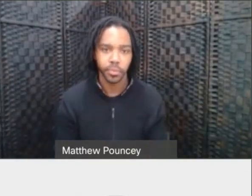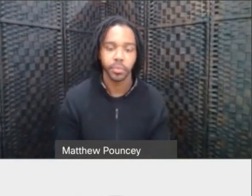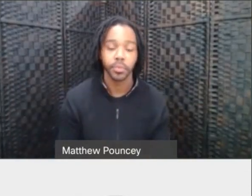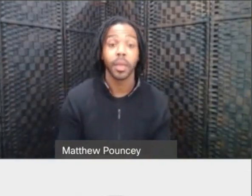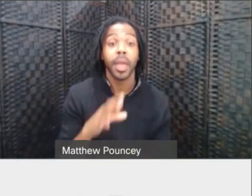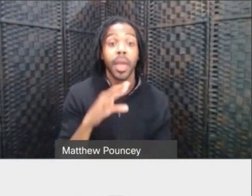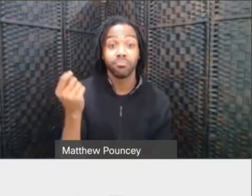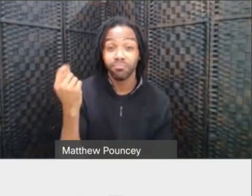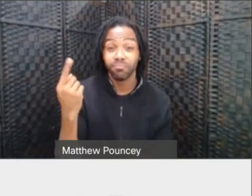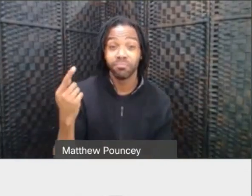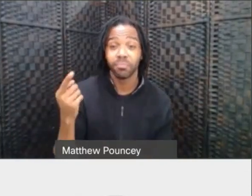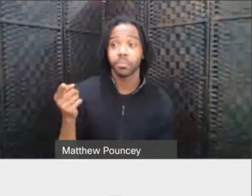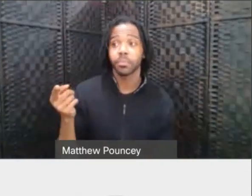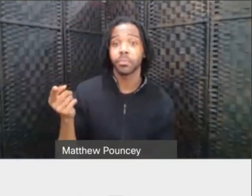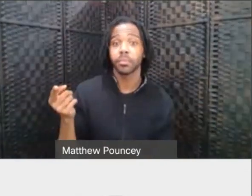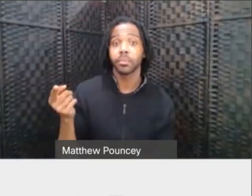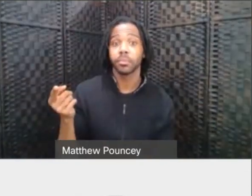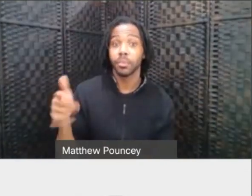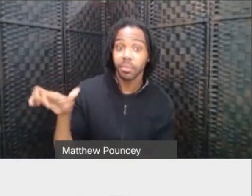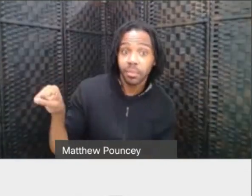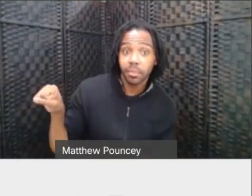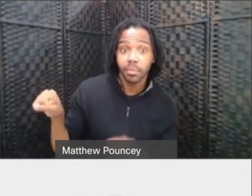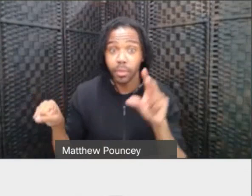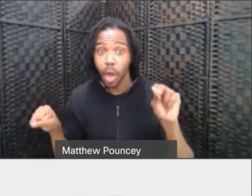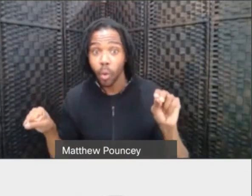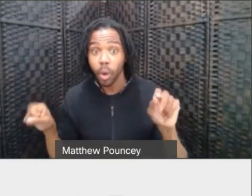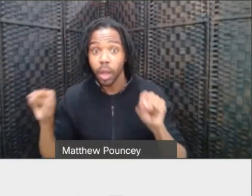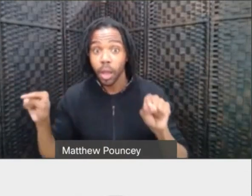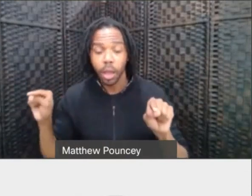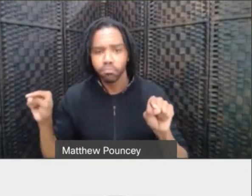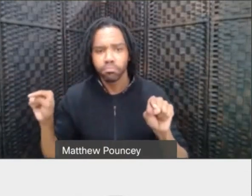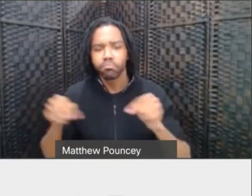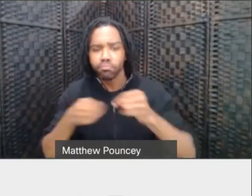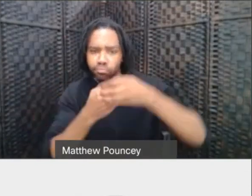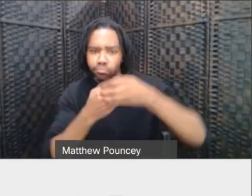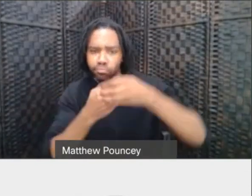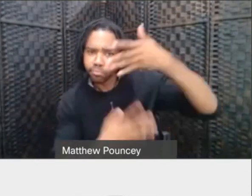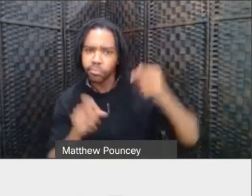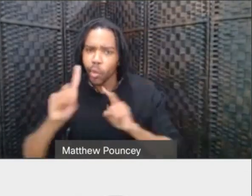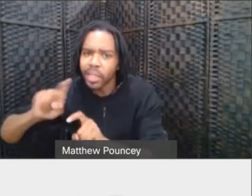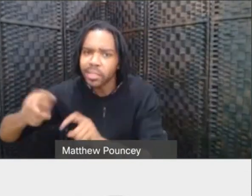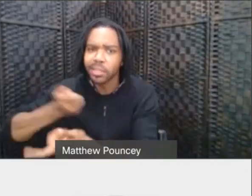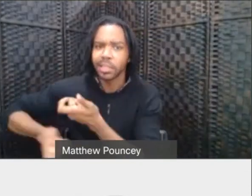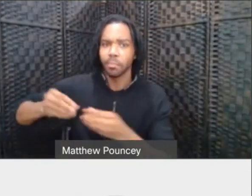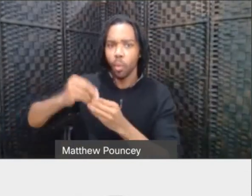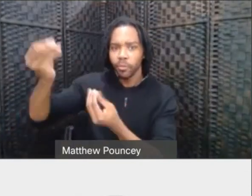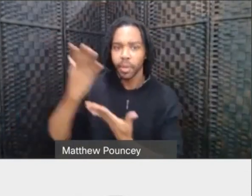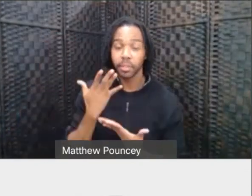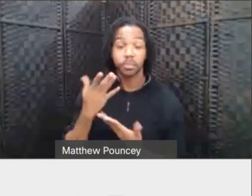And it won't just be do you or don't you. There'll be a couple of questions because, what you want to get at